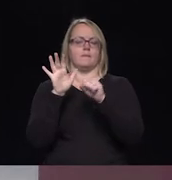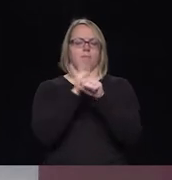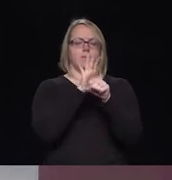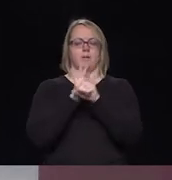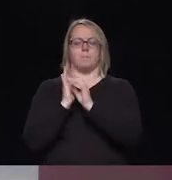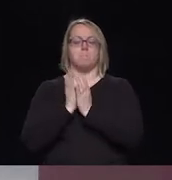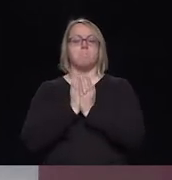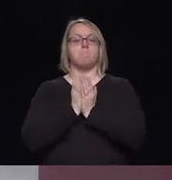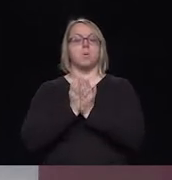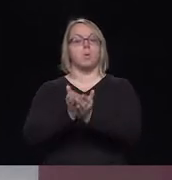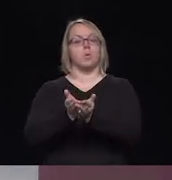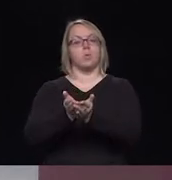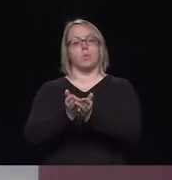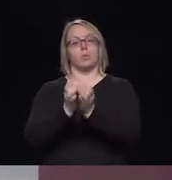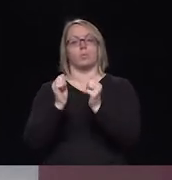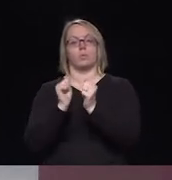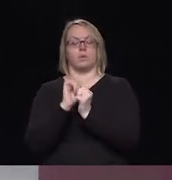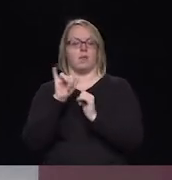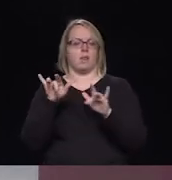with the yellow.